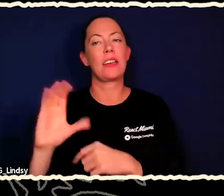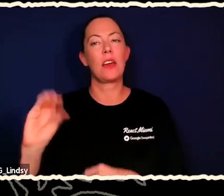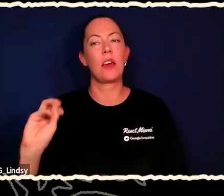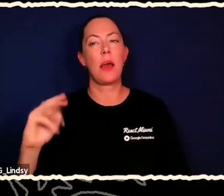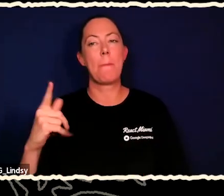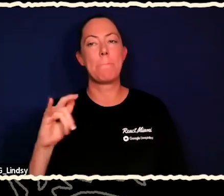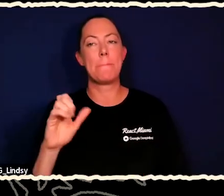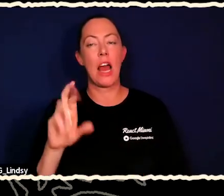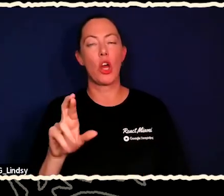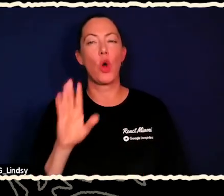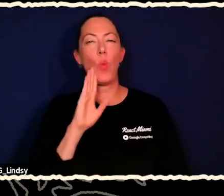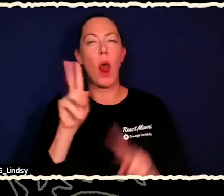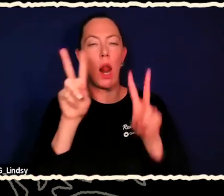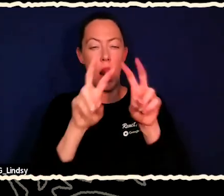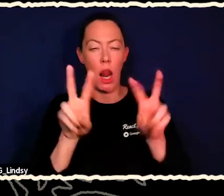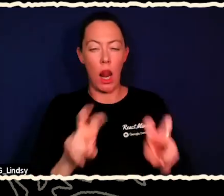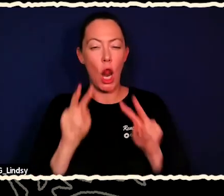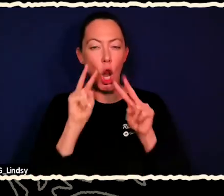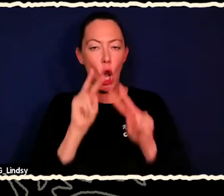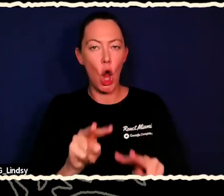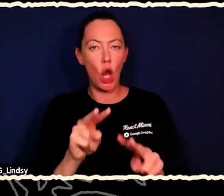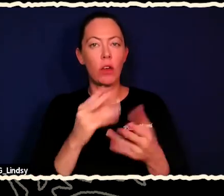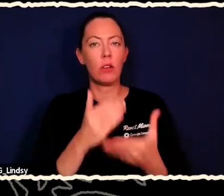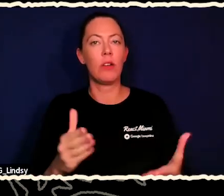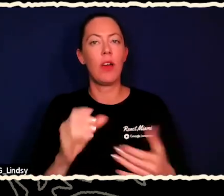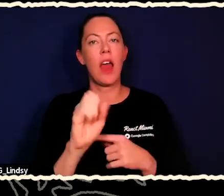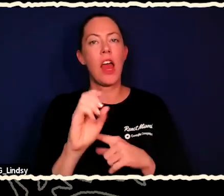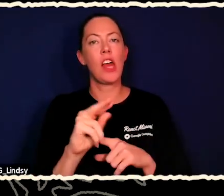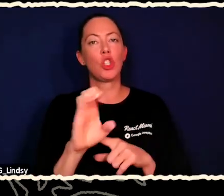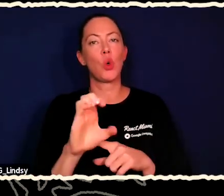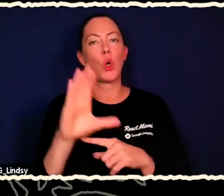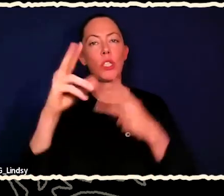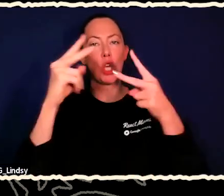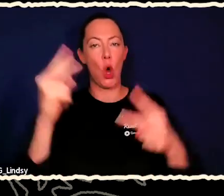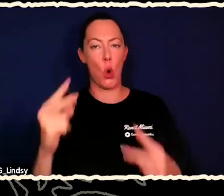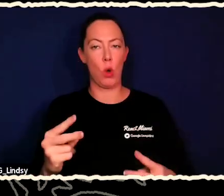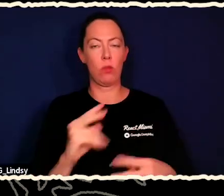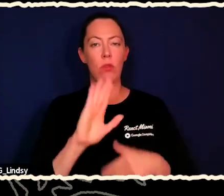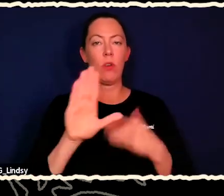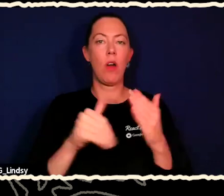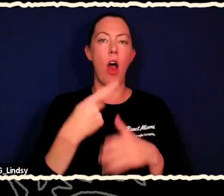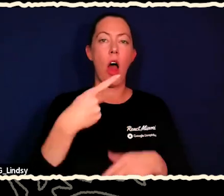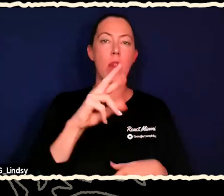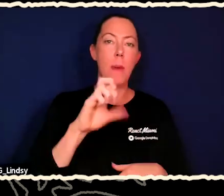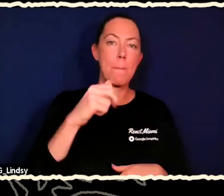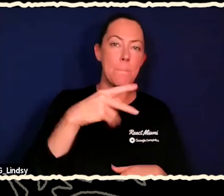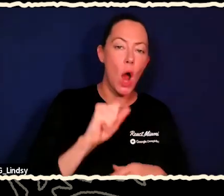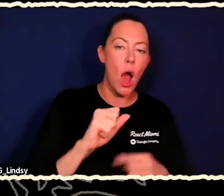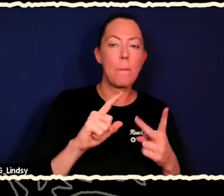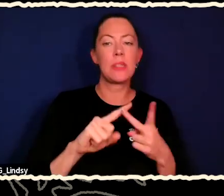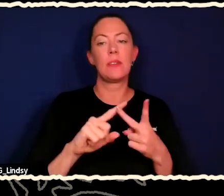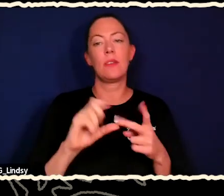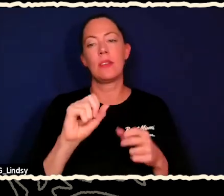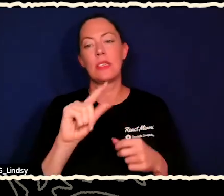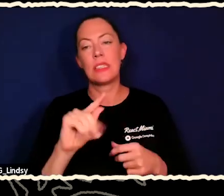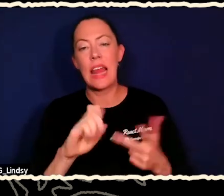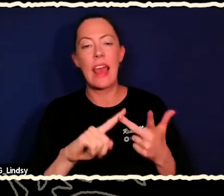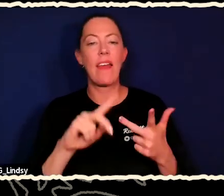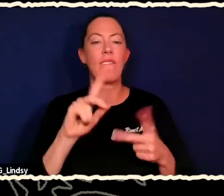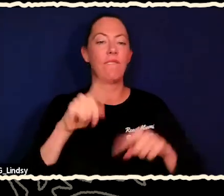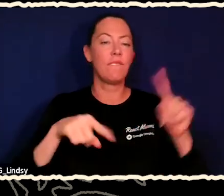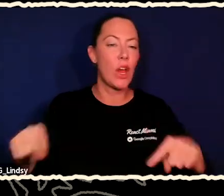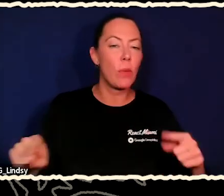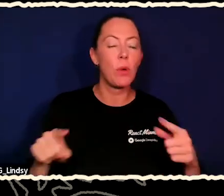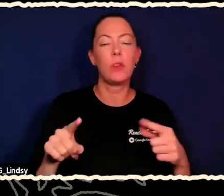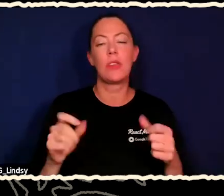source code in the component, and it looks at all the props and the state and the variables that you have calculated, and then it looks